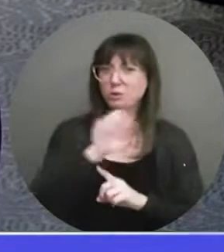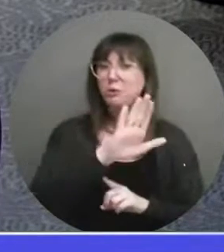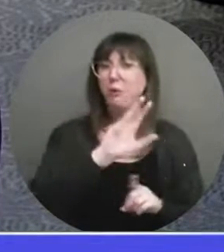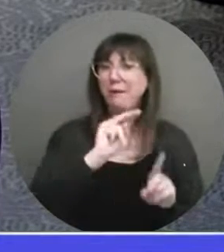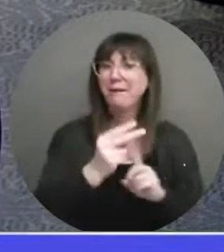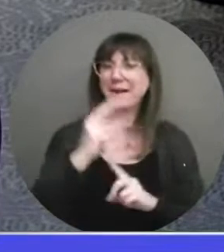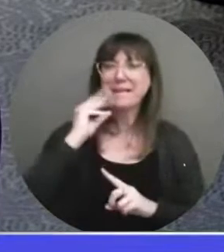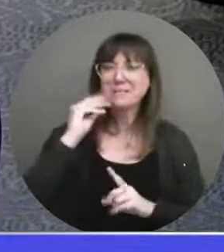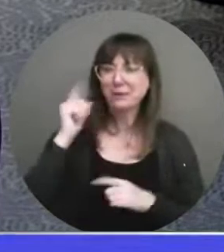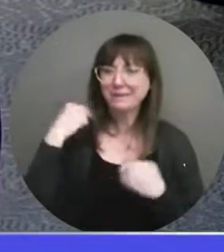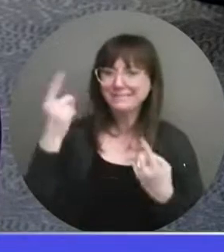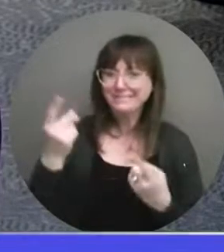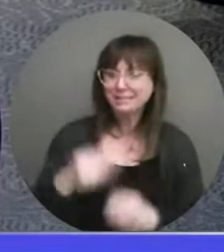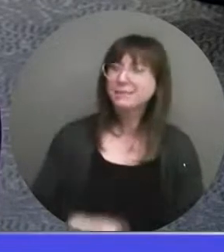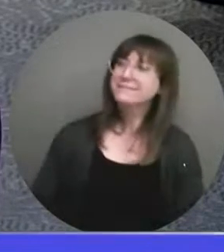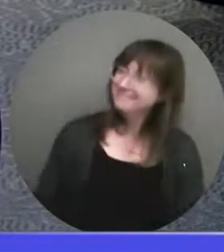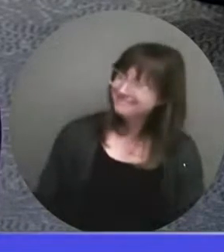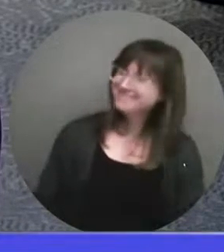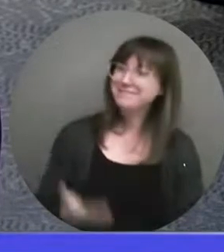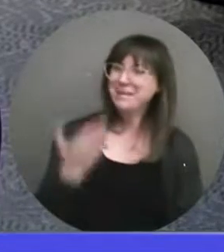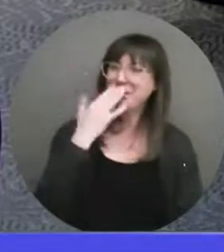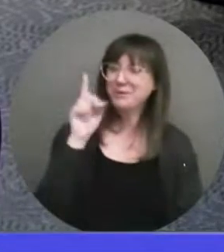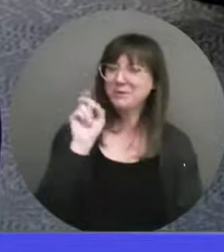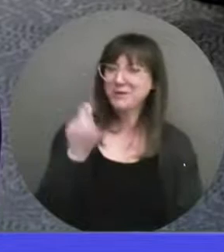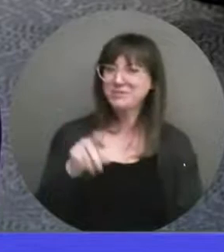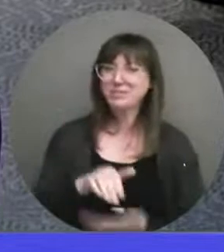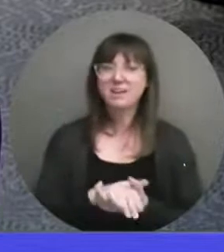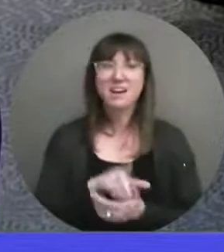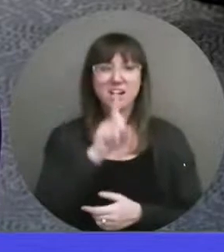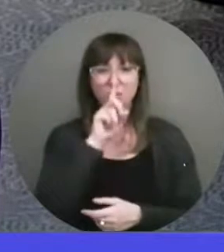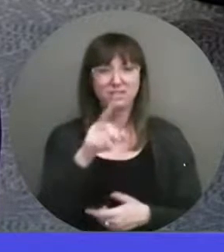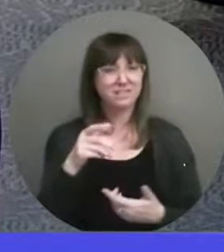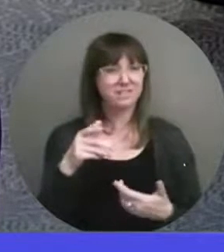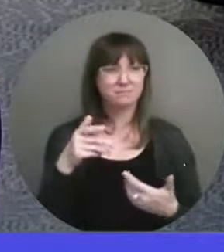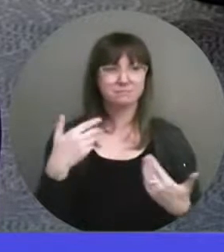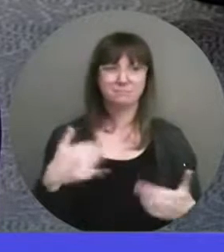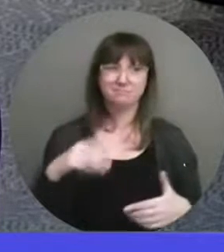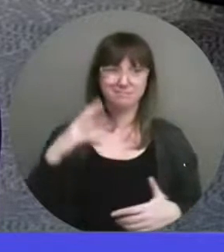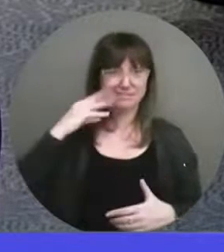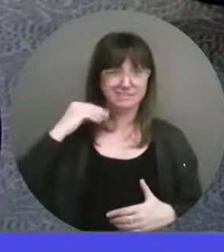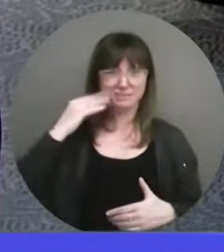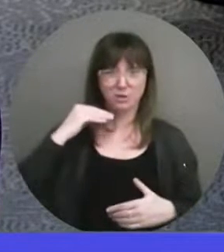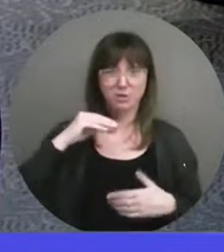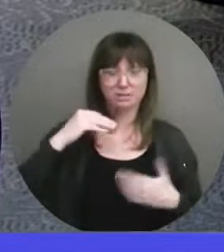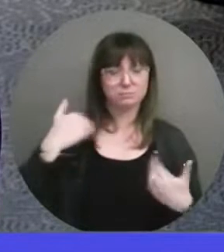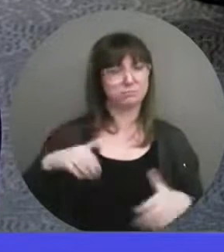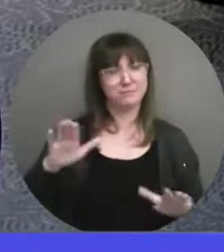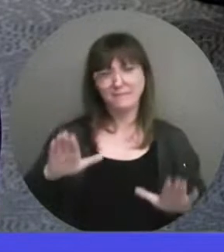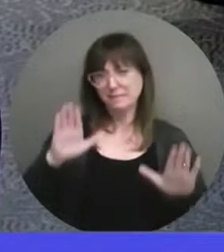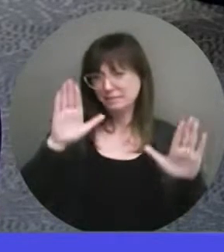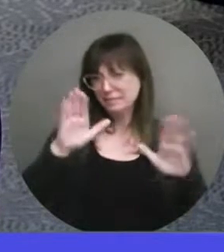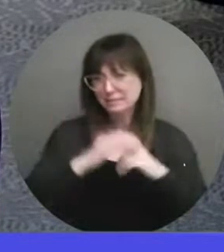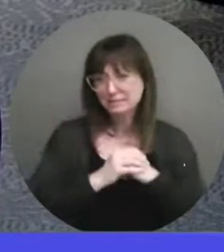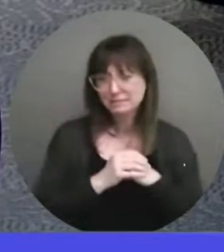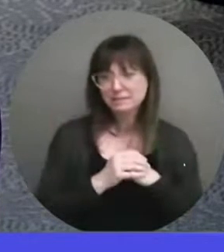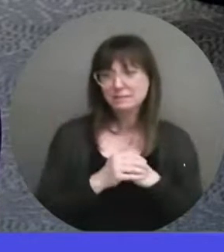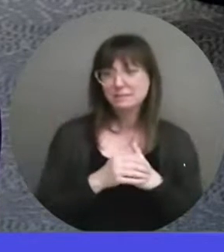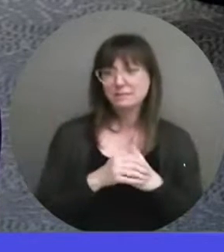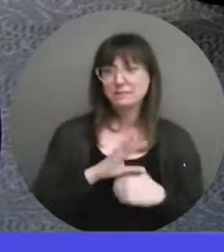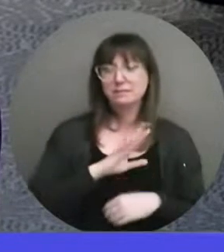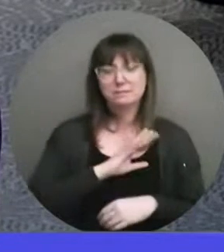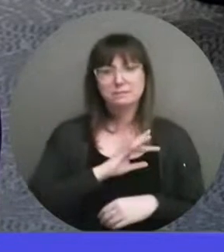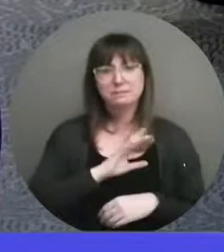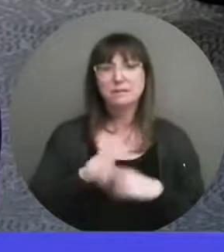It's a great question, John. It's actually been an incredible experience. I would suggest when the